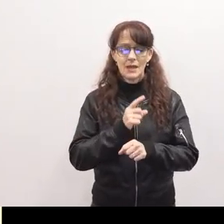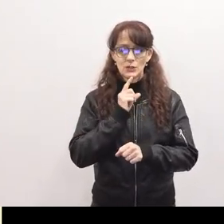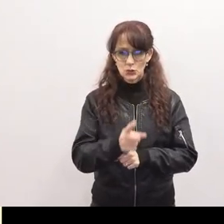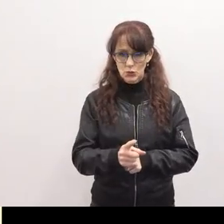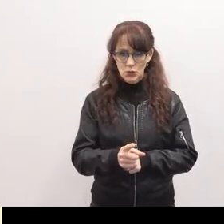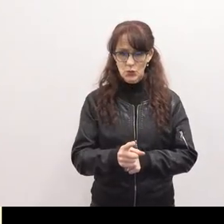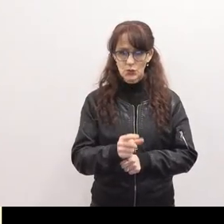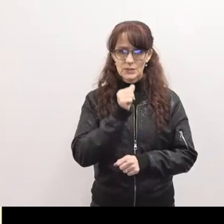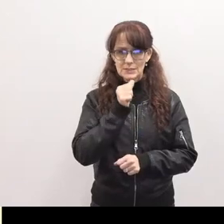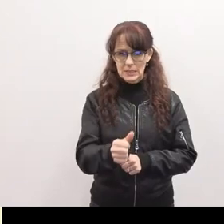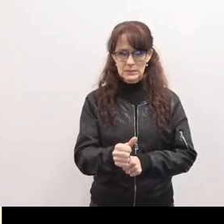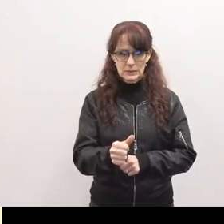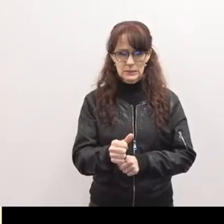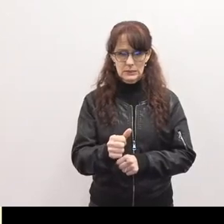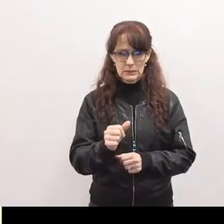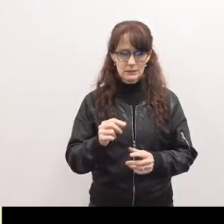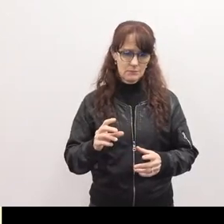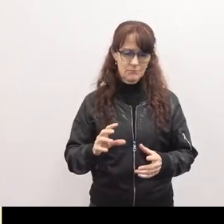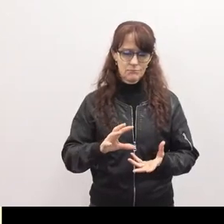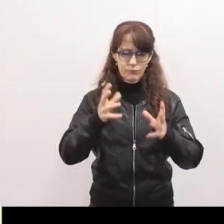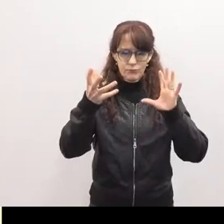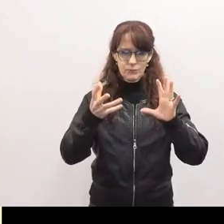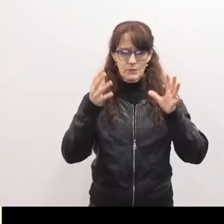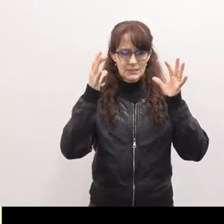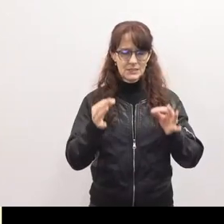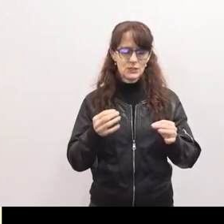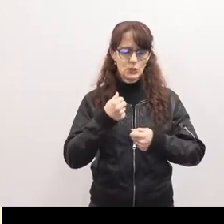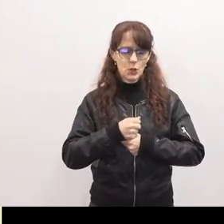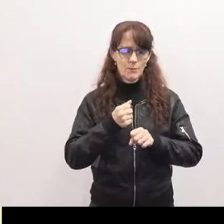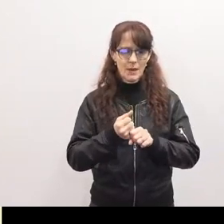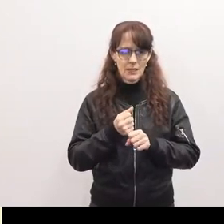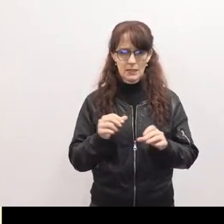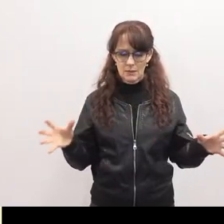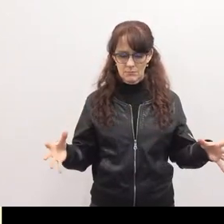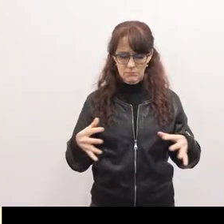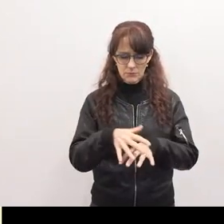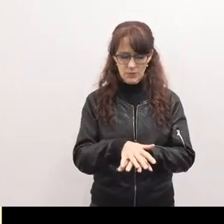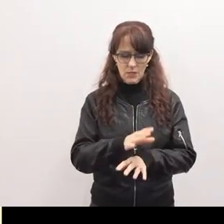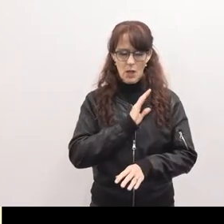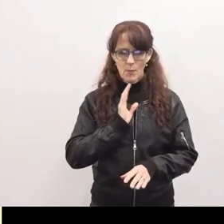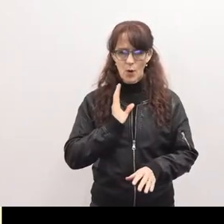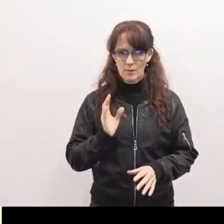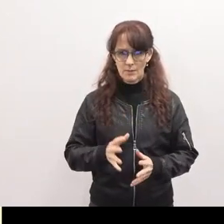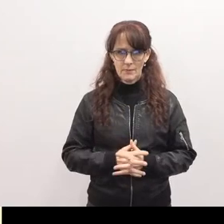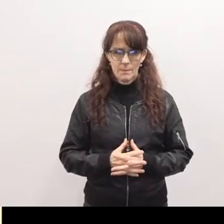it doesn't collide with any decision you're making as a board member.